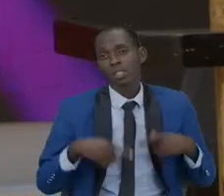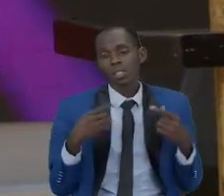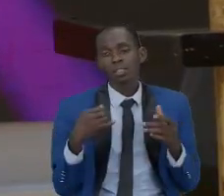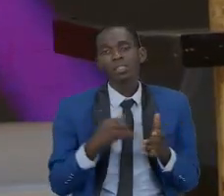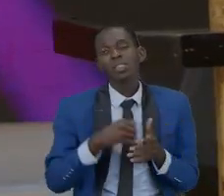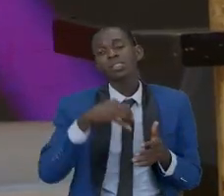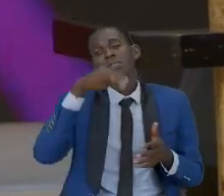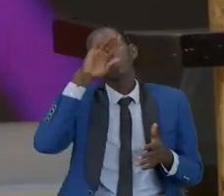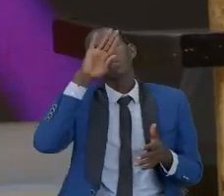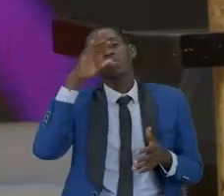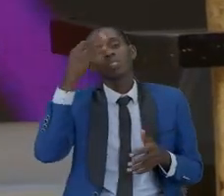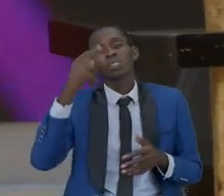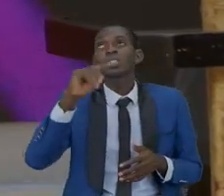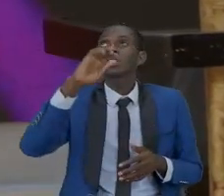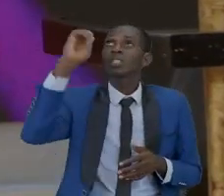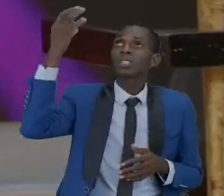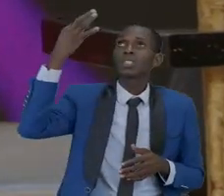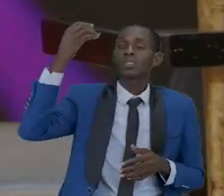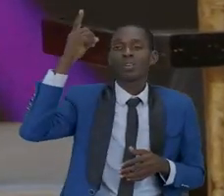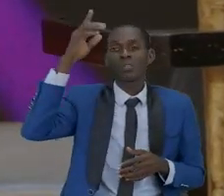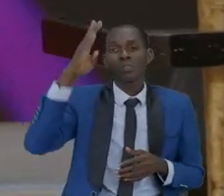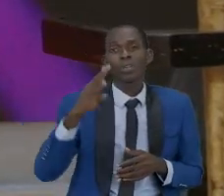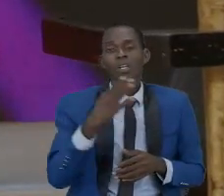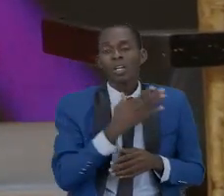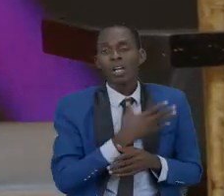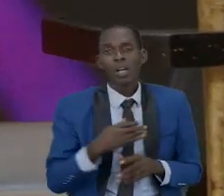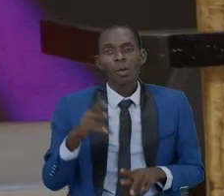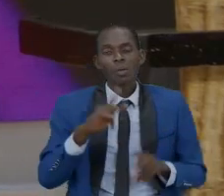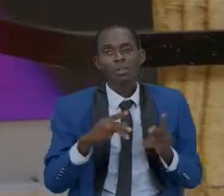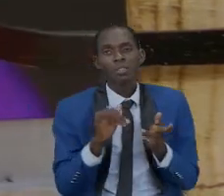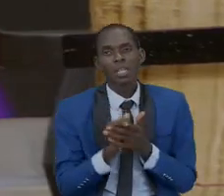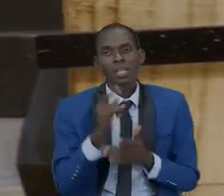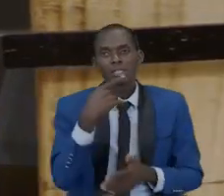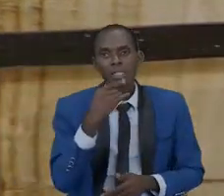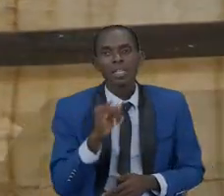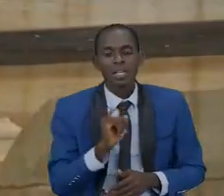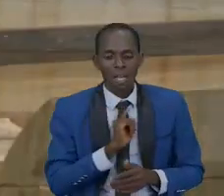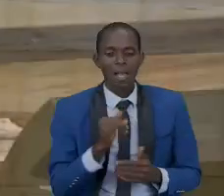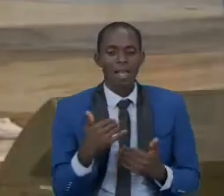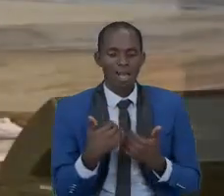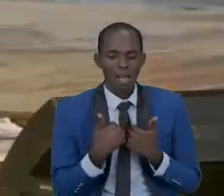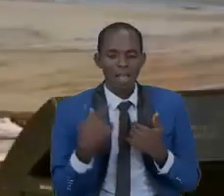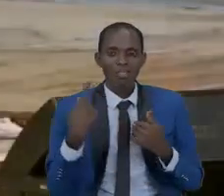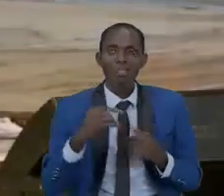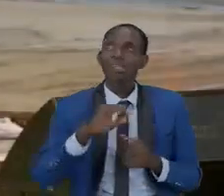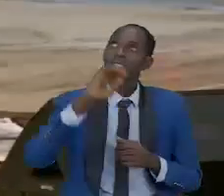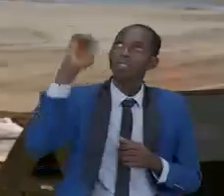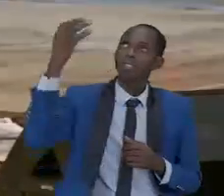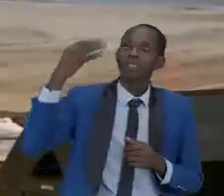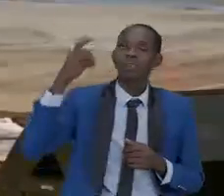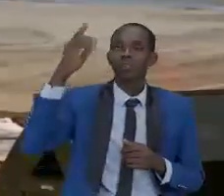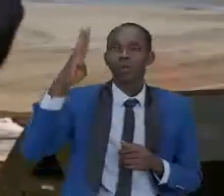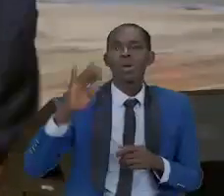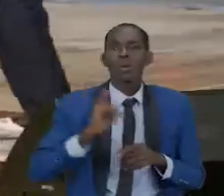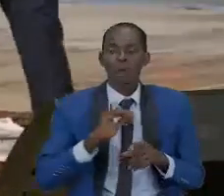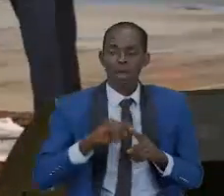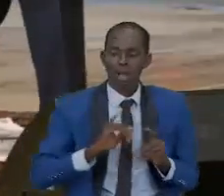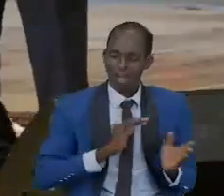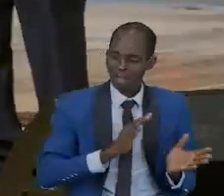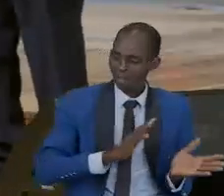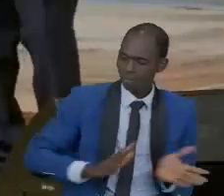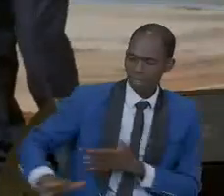the grace of God and those who say hey I have the grace of God but I live the grace of God